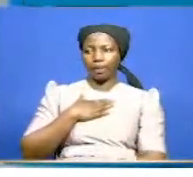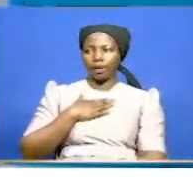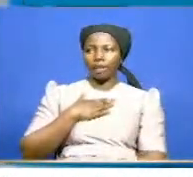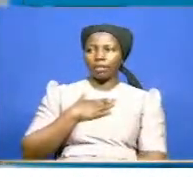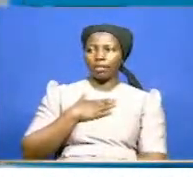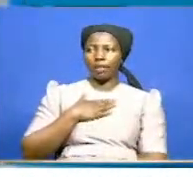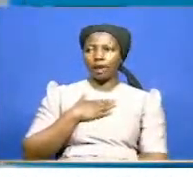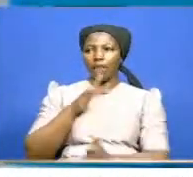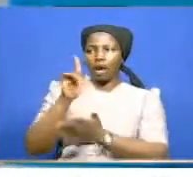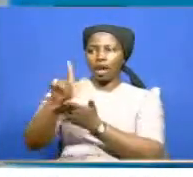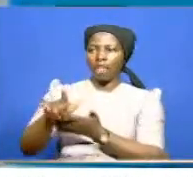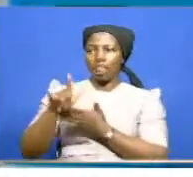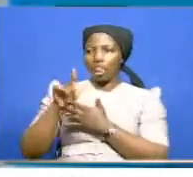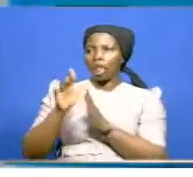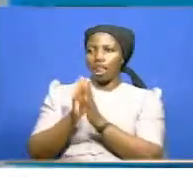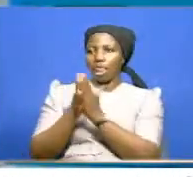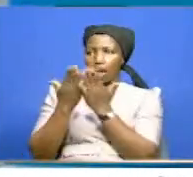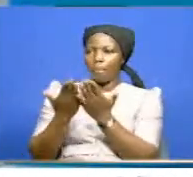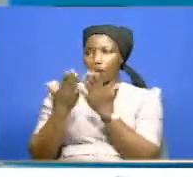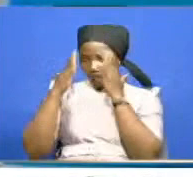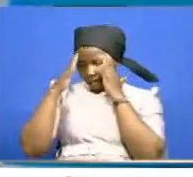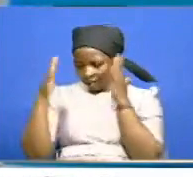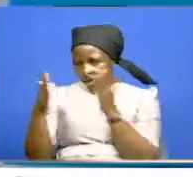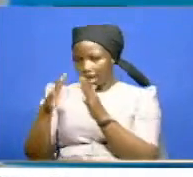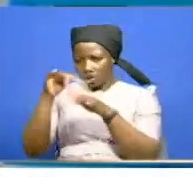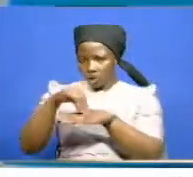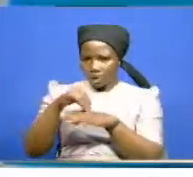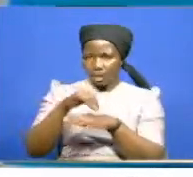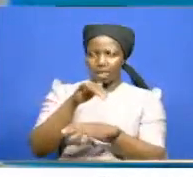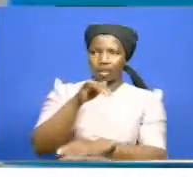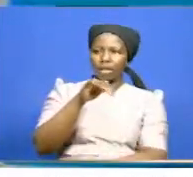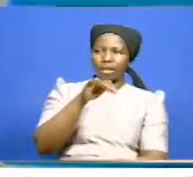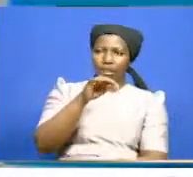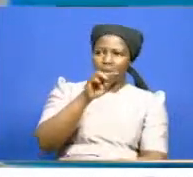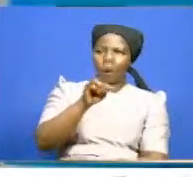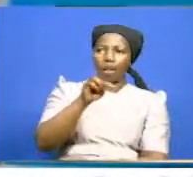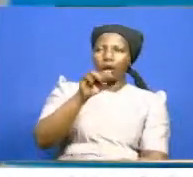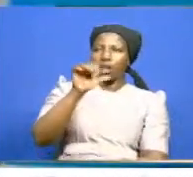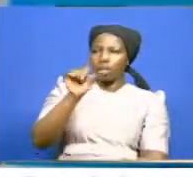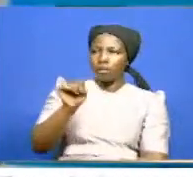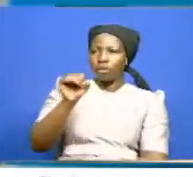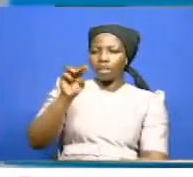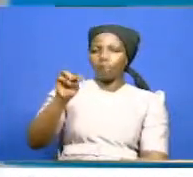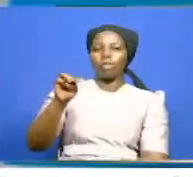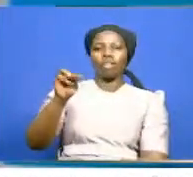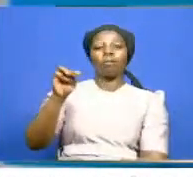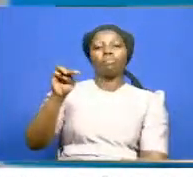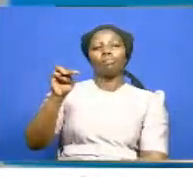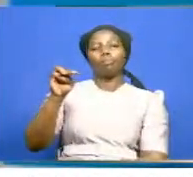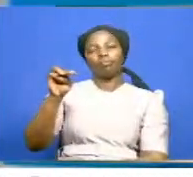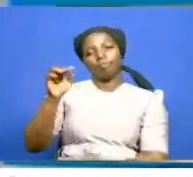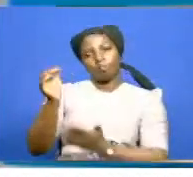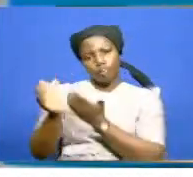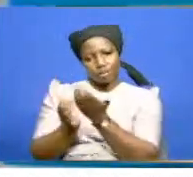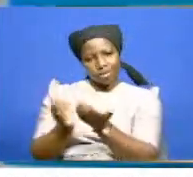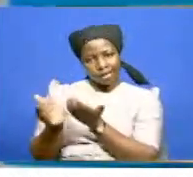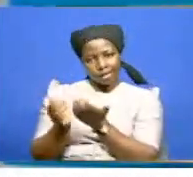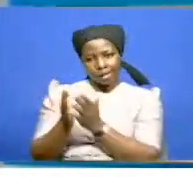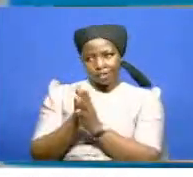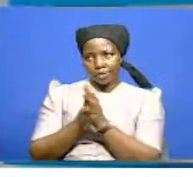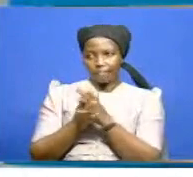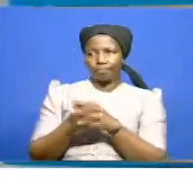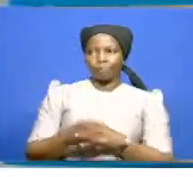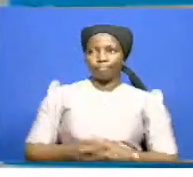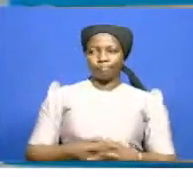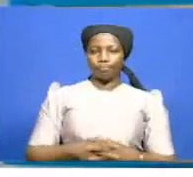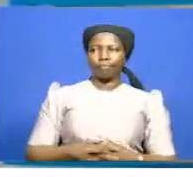our loan book concentrates on micro, small, and medium enterprises, and therefore and these are the risky sectors, borrowers. Yeah, those